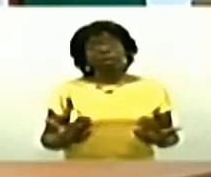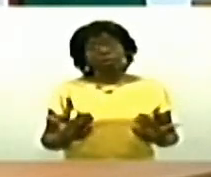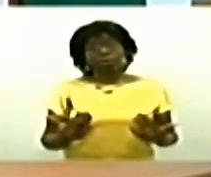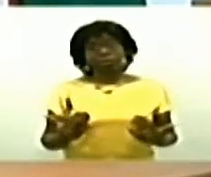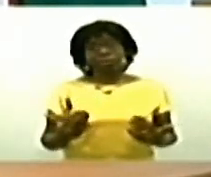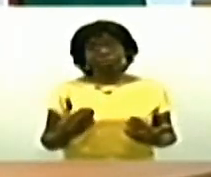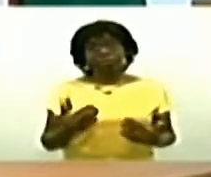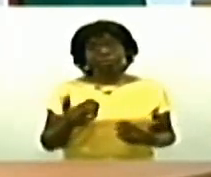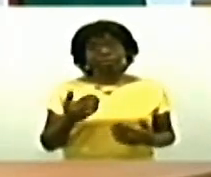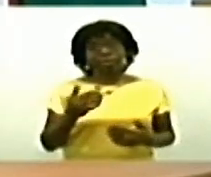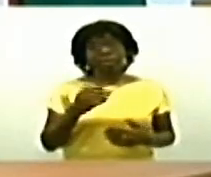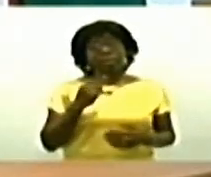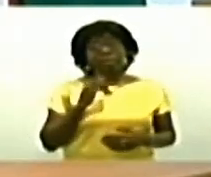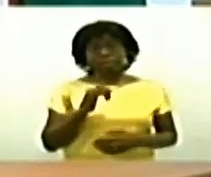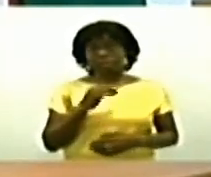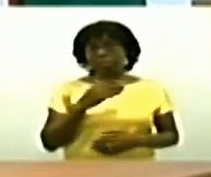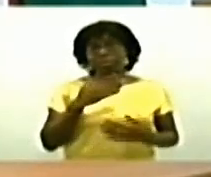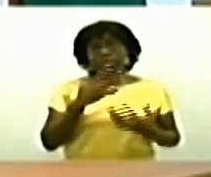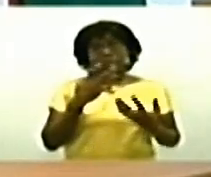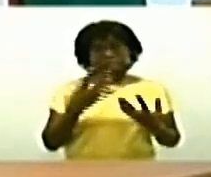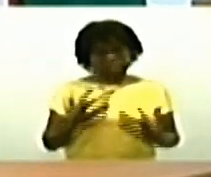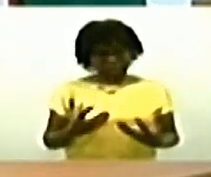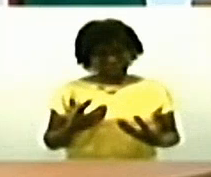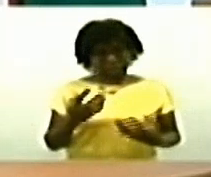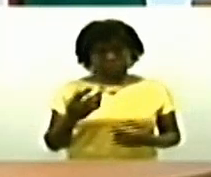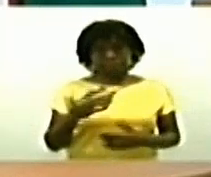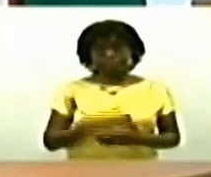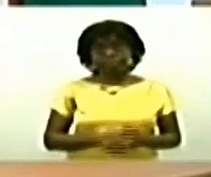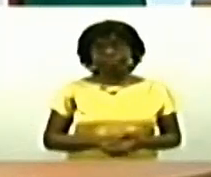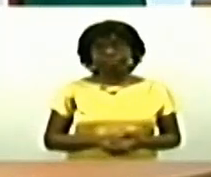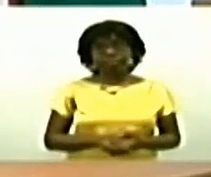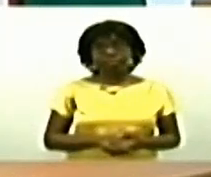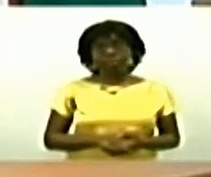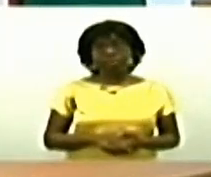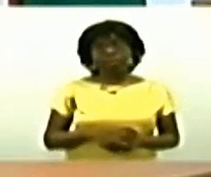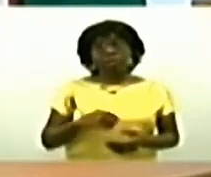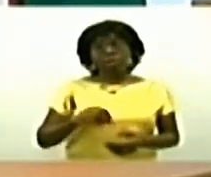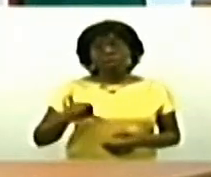becoming, it actually saddens my heart. The other thing is this.